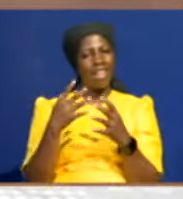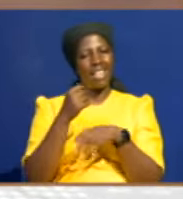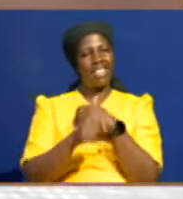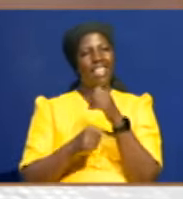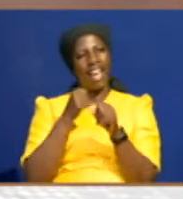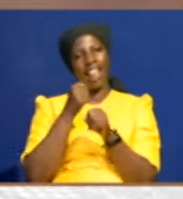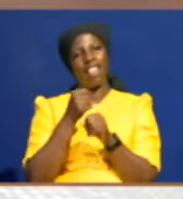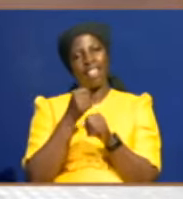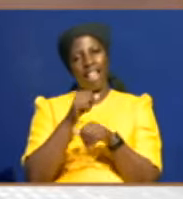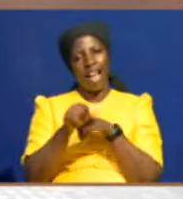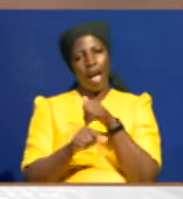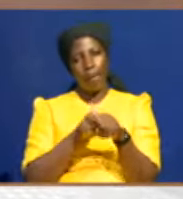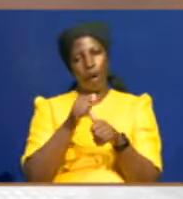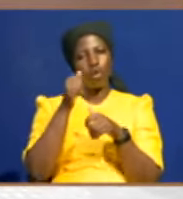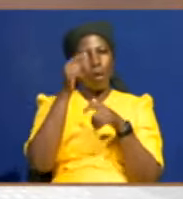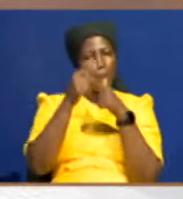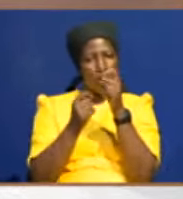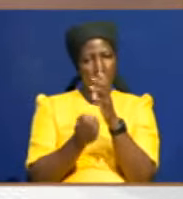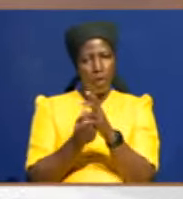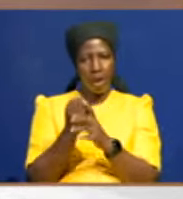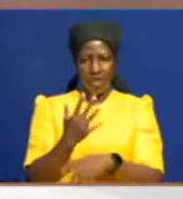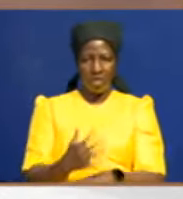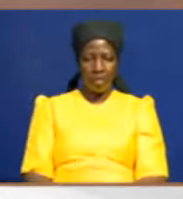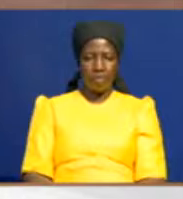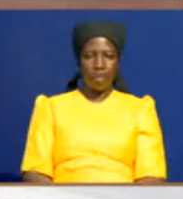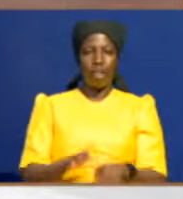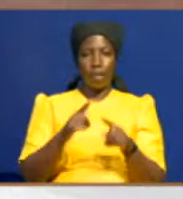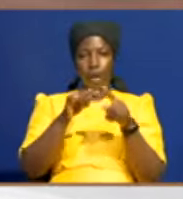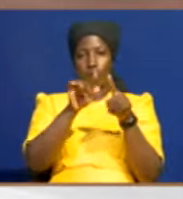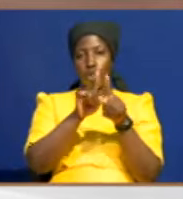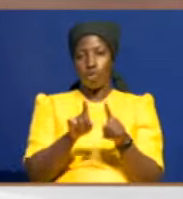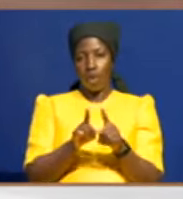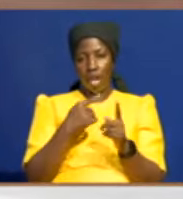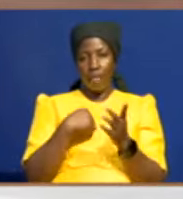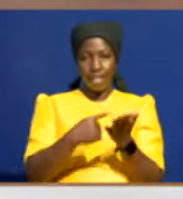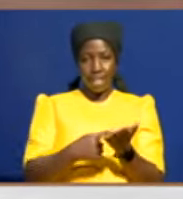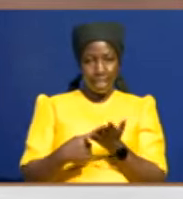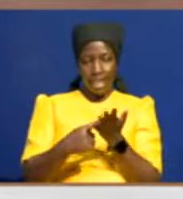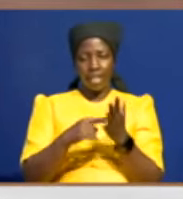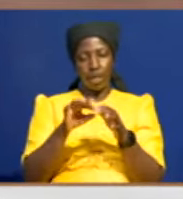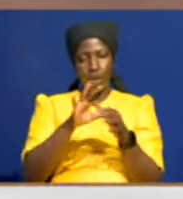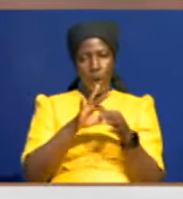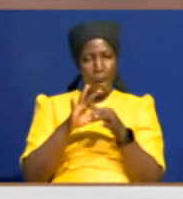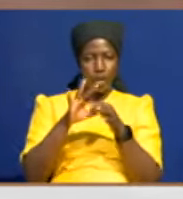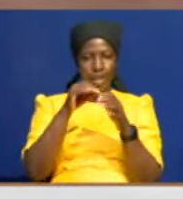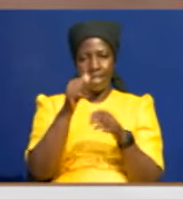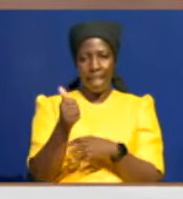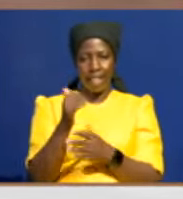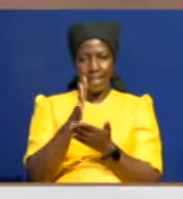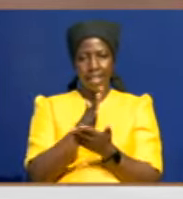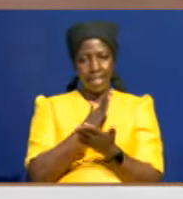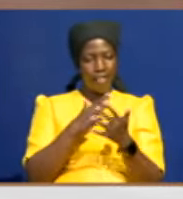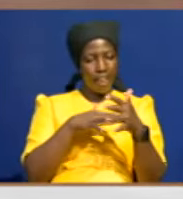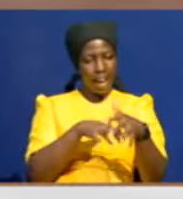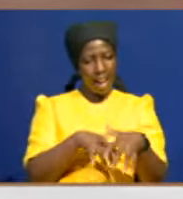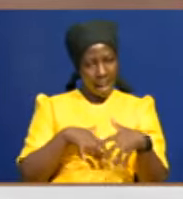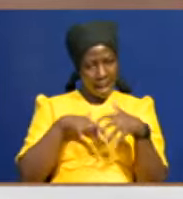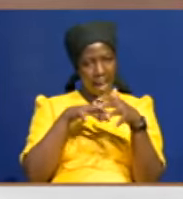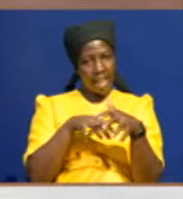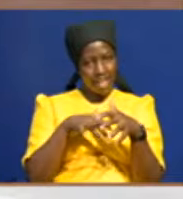of modern milk production. But we also discussed cooperation in other sectors of the agriculture.